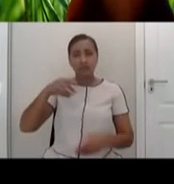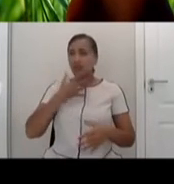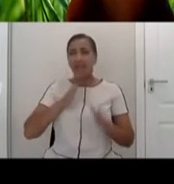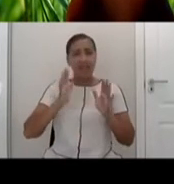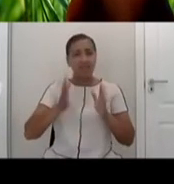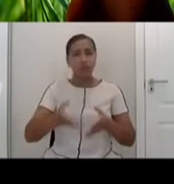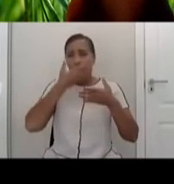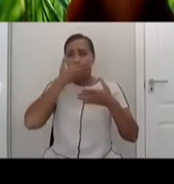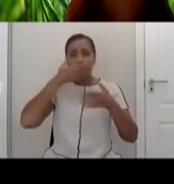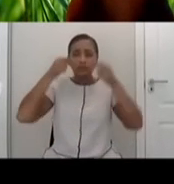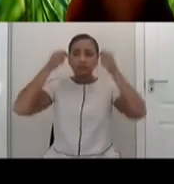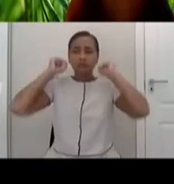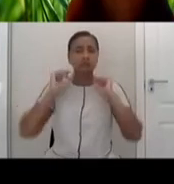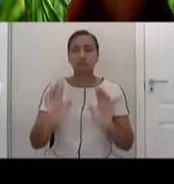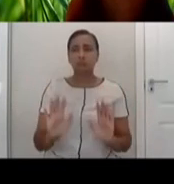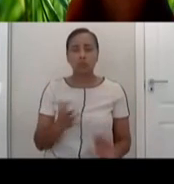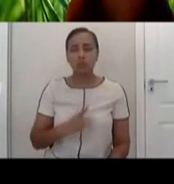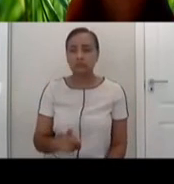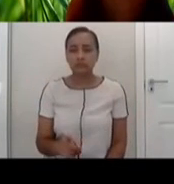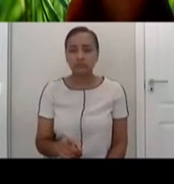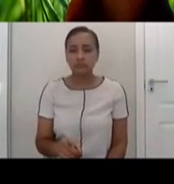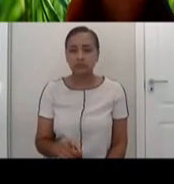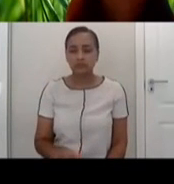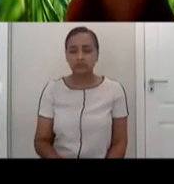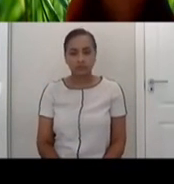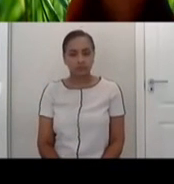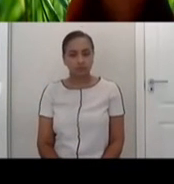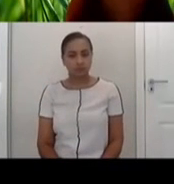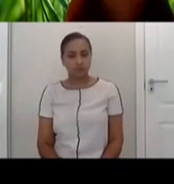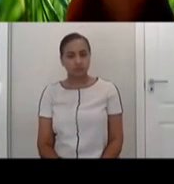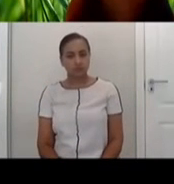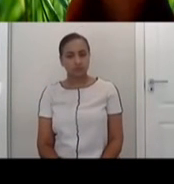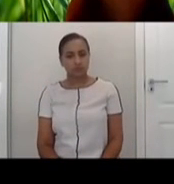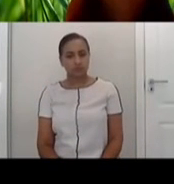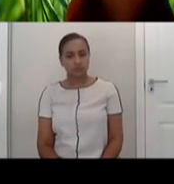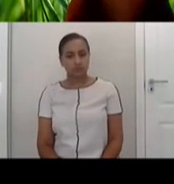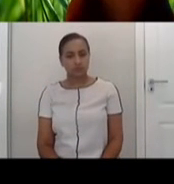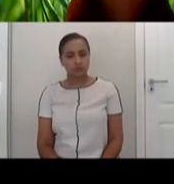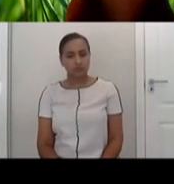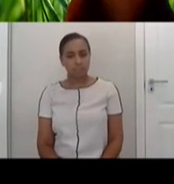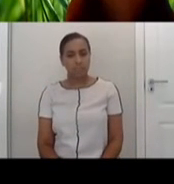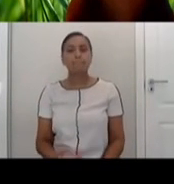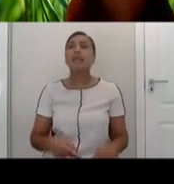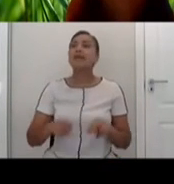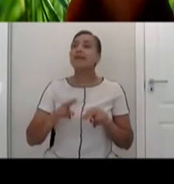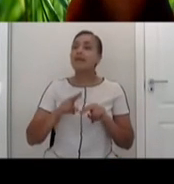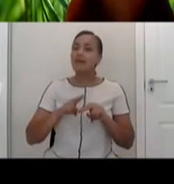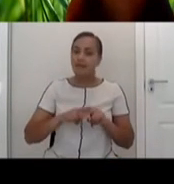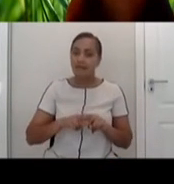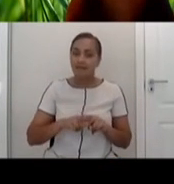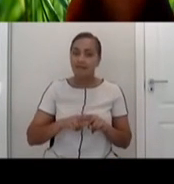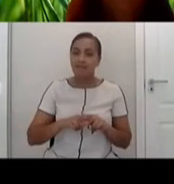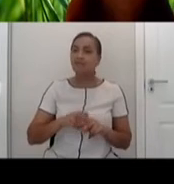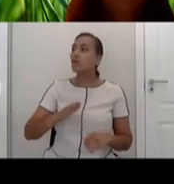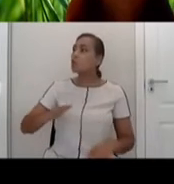mask either. And I guess one kind of reassuring thing is that if everyone else wearing a mask is, as Mark always